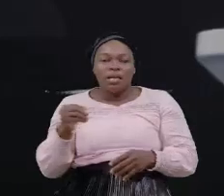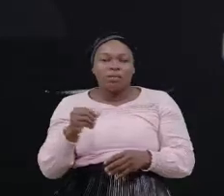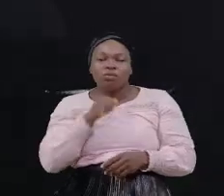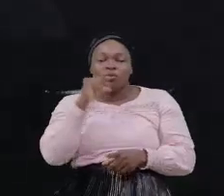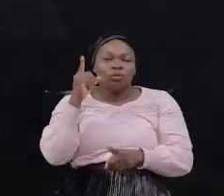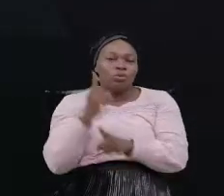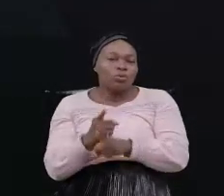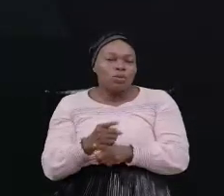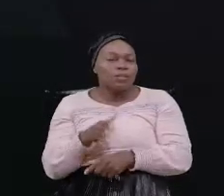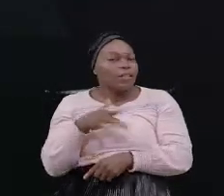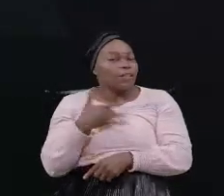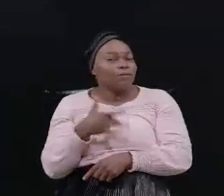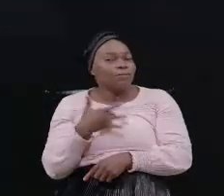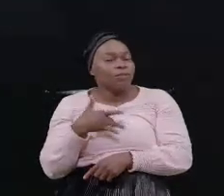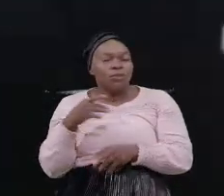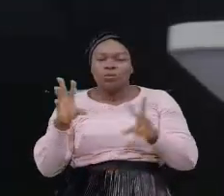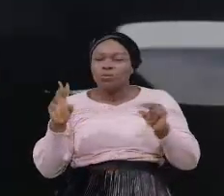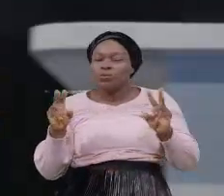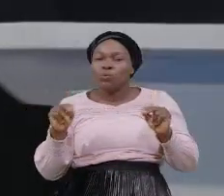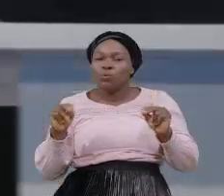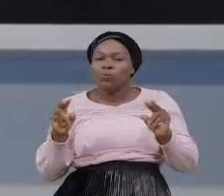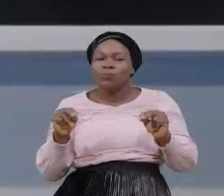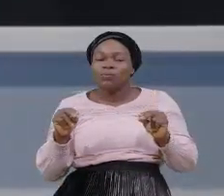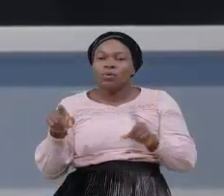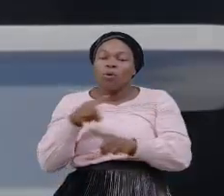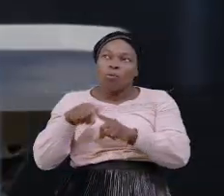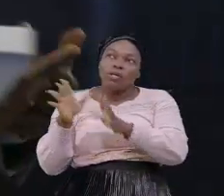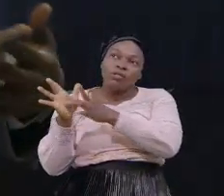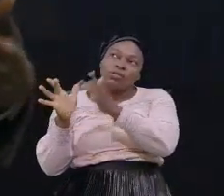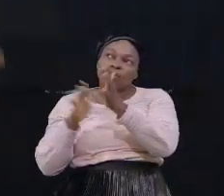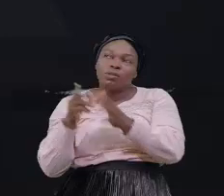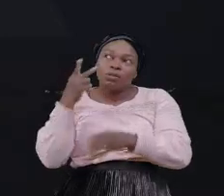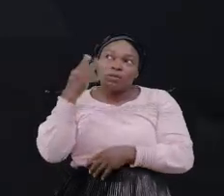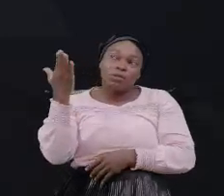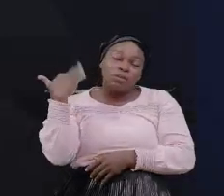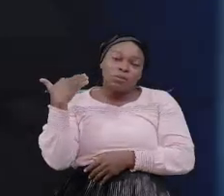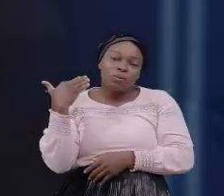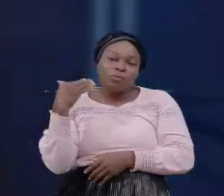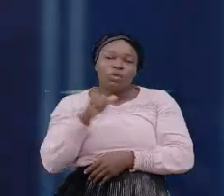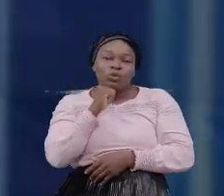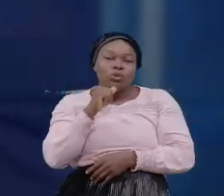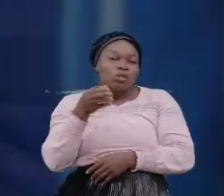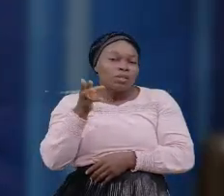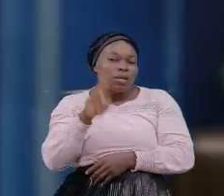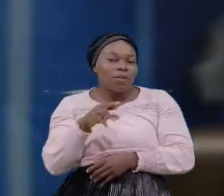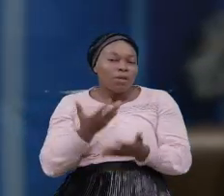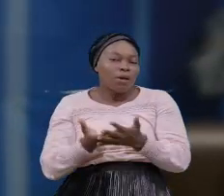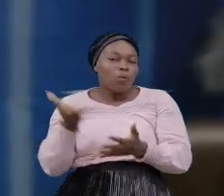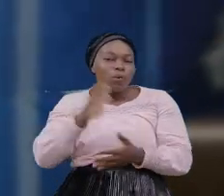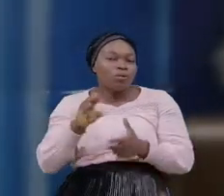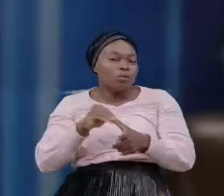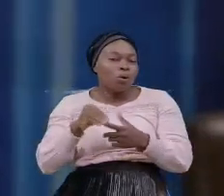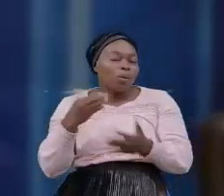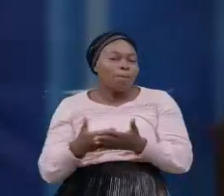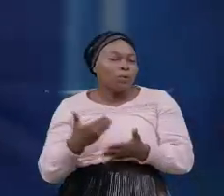may happen. No. When Jesus saw not their wealth, not their money,